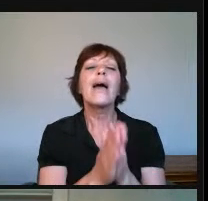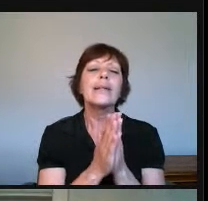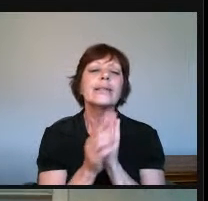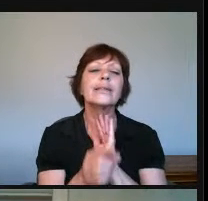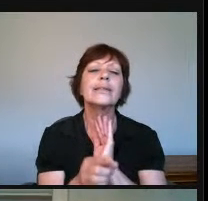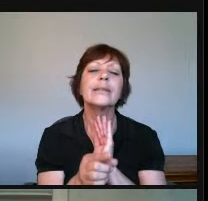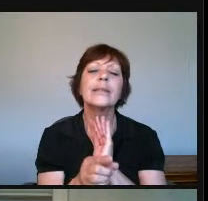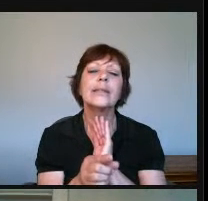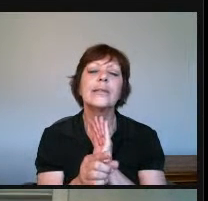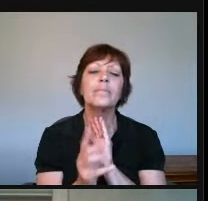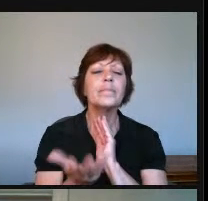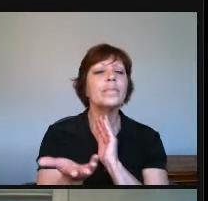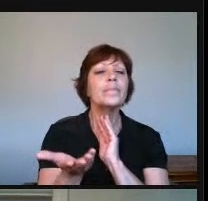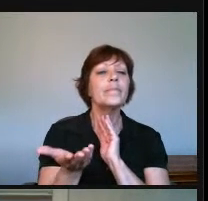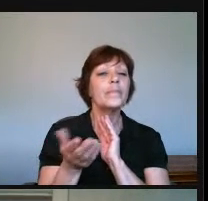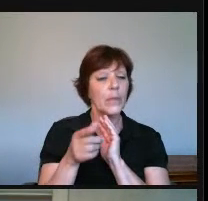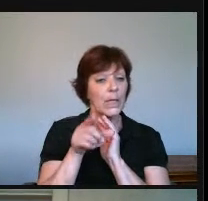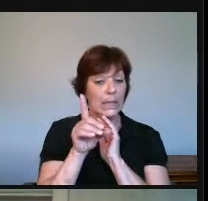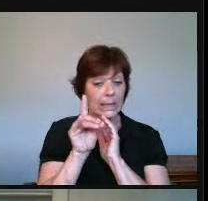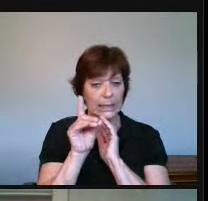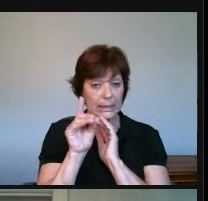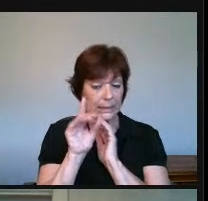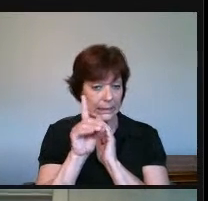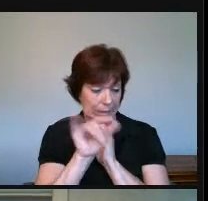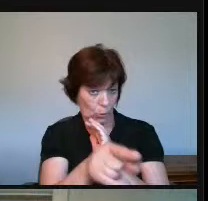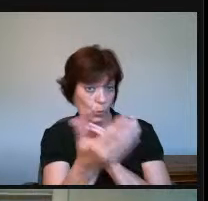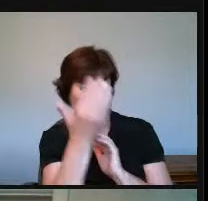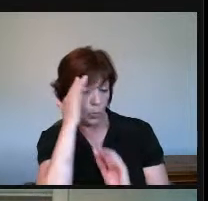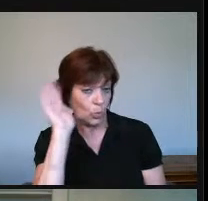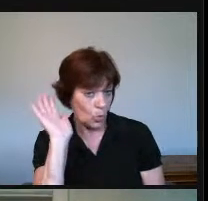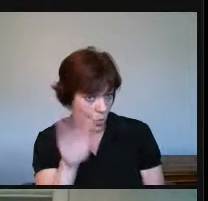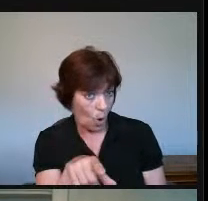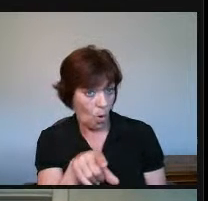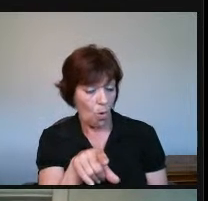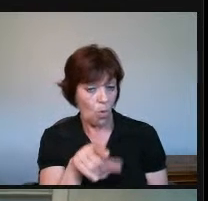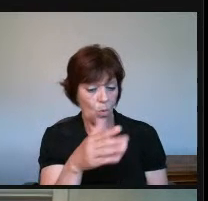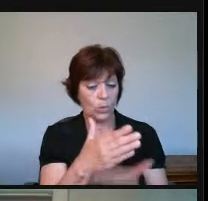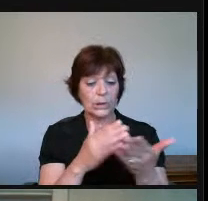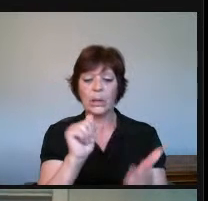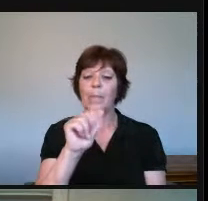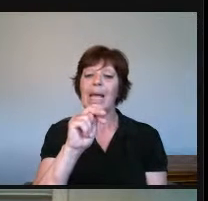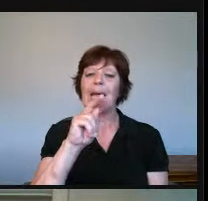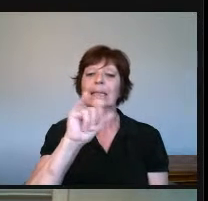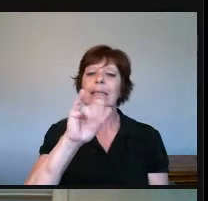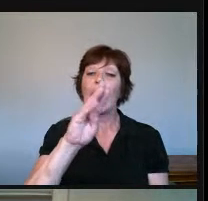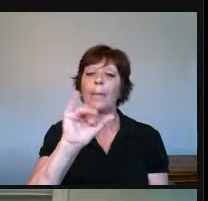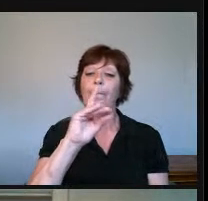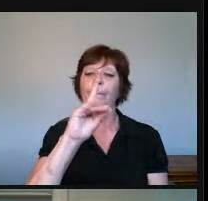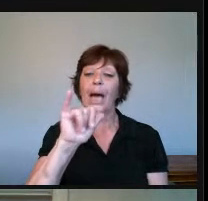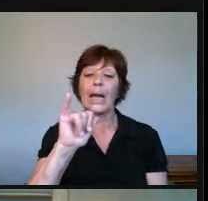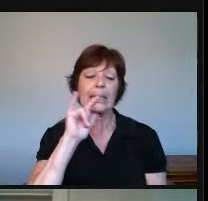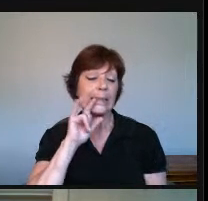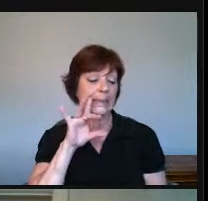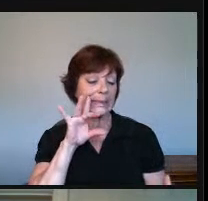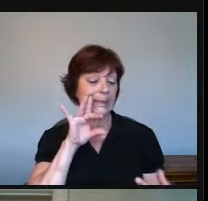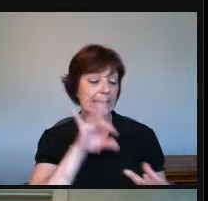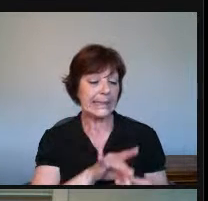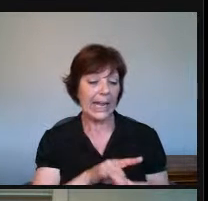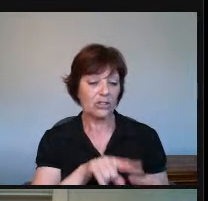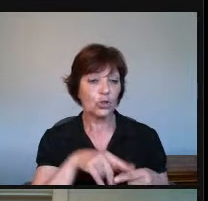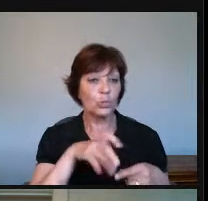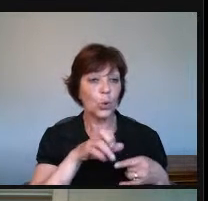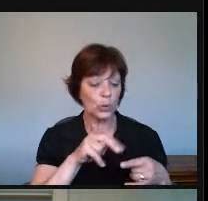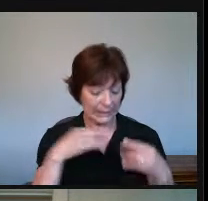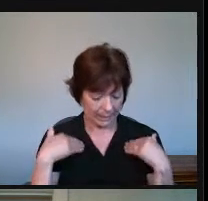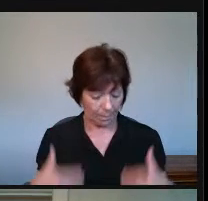I had in the past was, did you know that some of the antibodies can attach to proteins in the body?